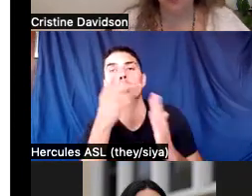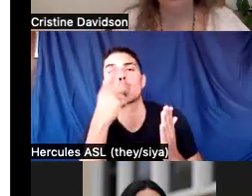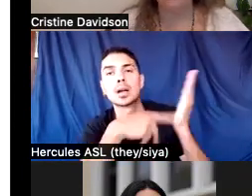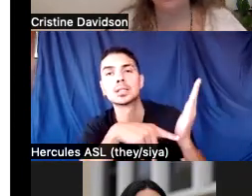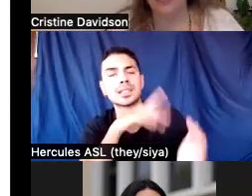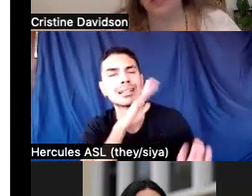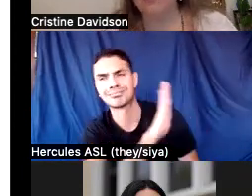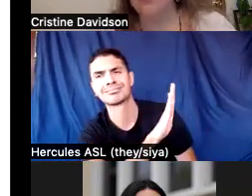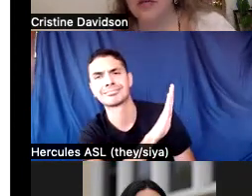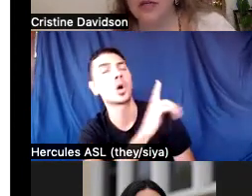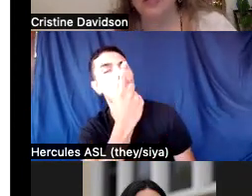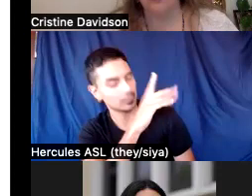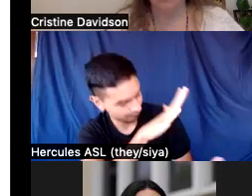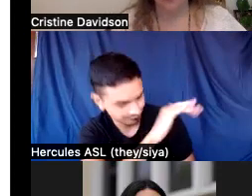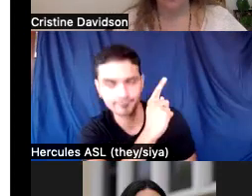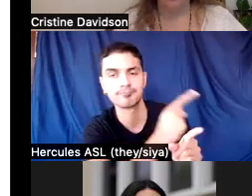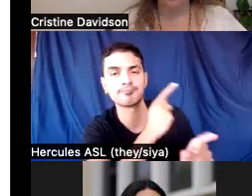Fear of no one believing them. Yeah.